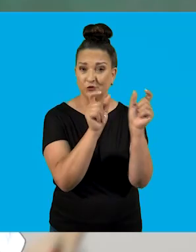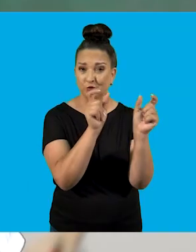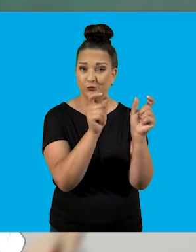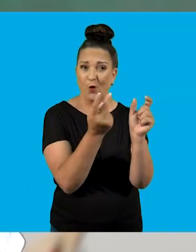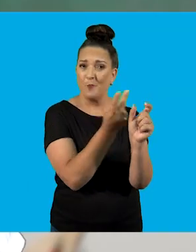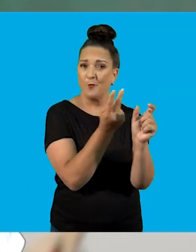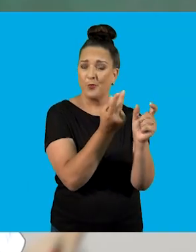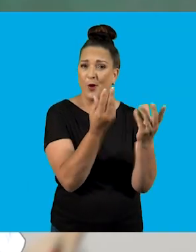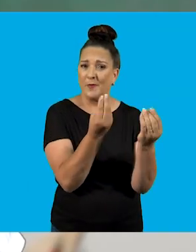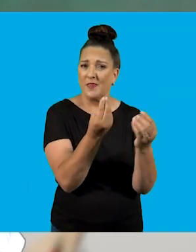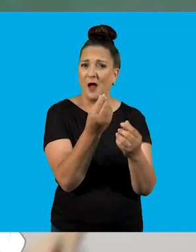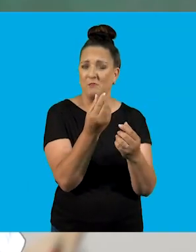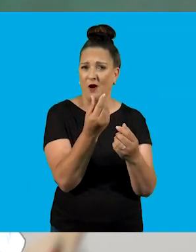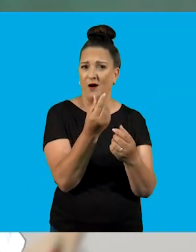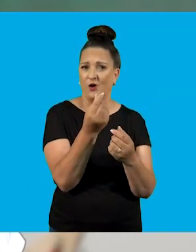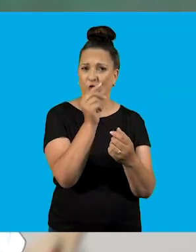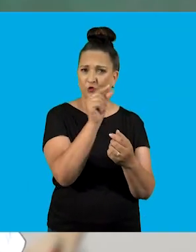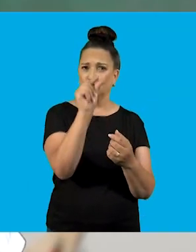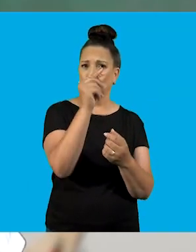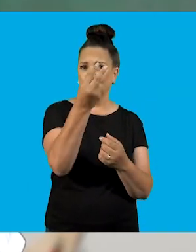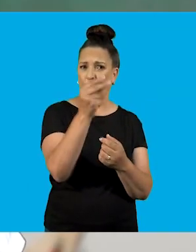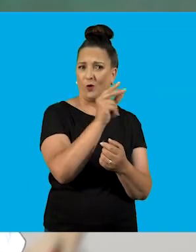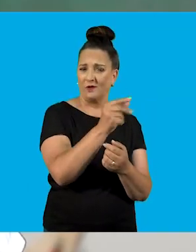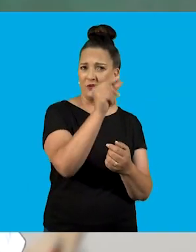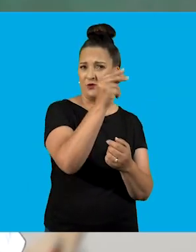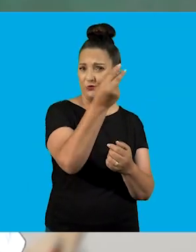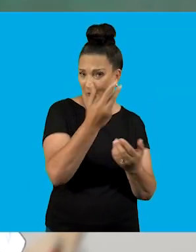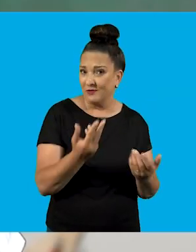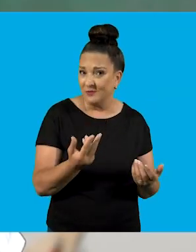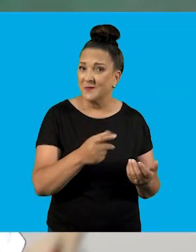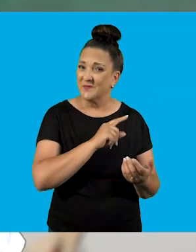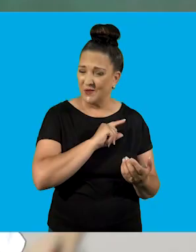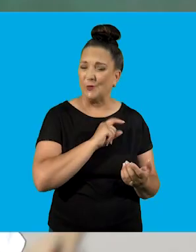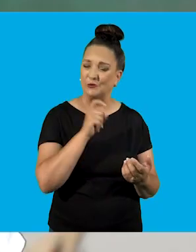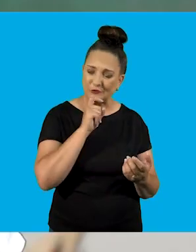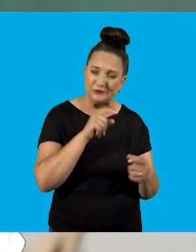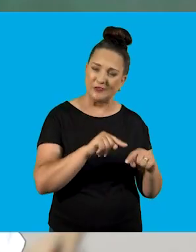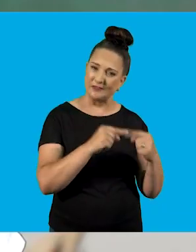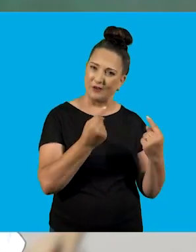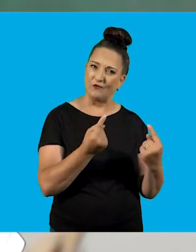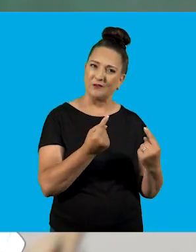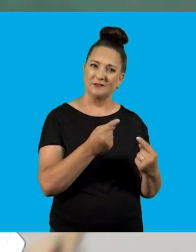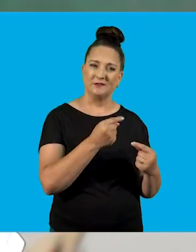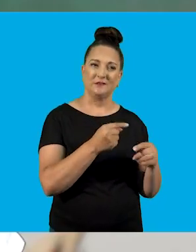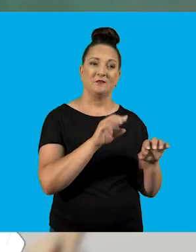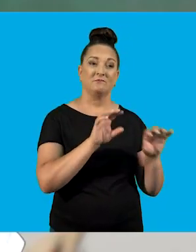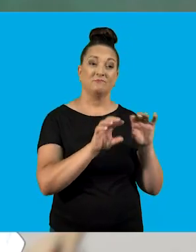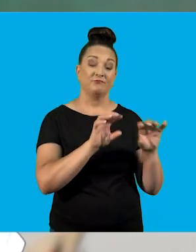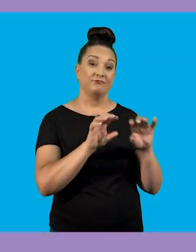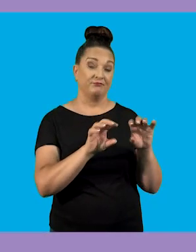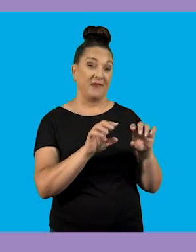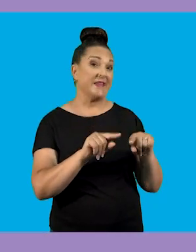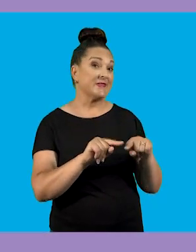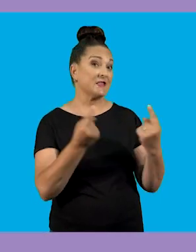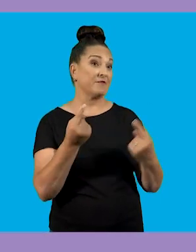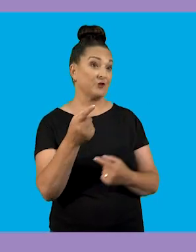square numbers with a difference between them? Yes, we used difference of two squares. So if you remember,